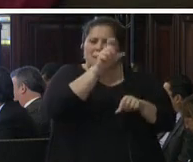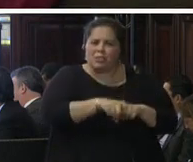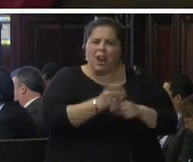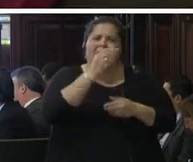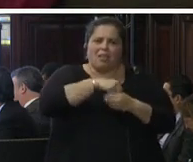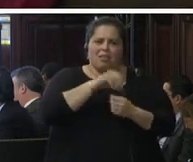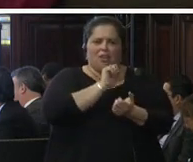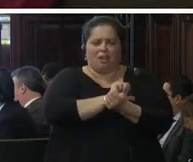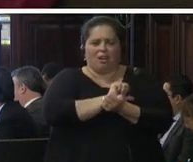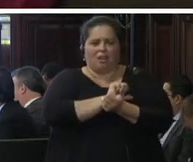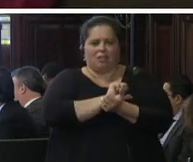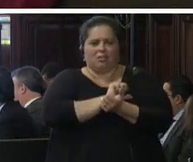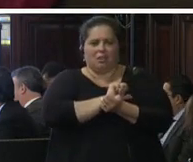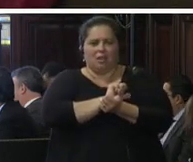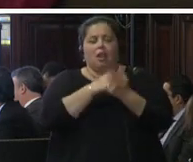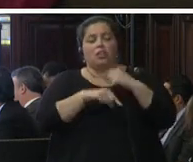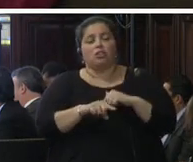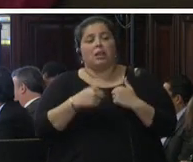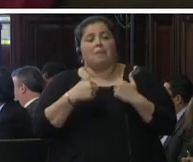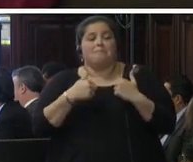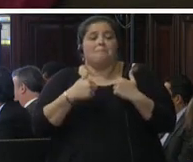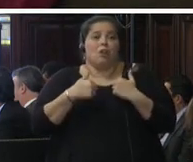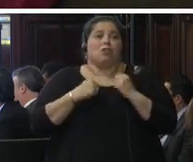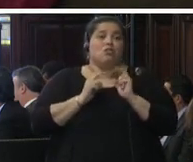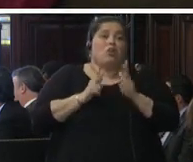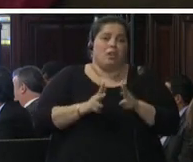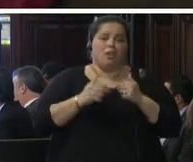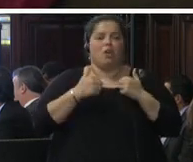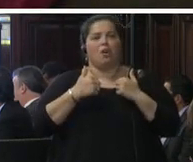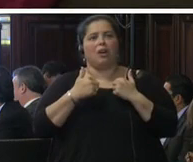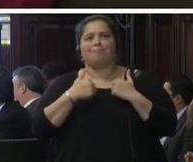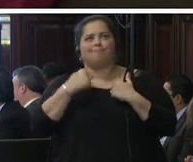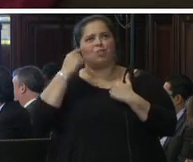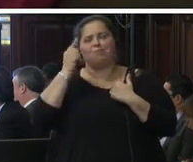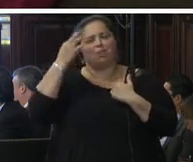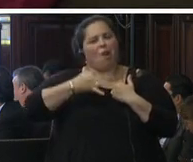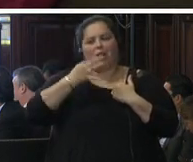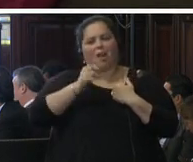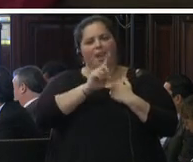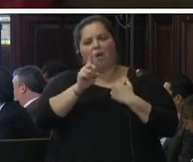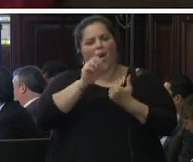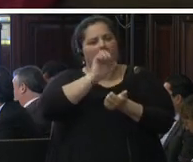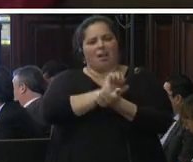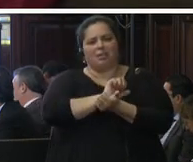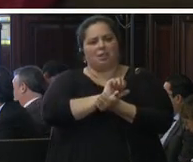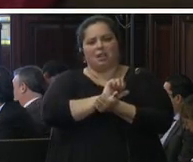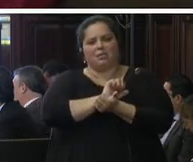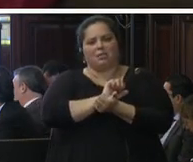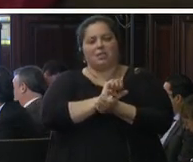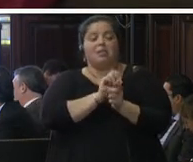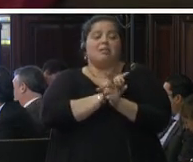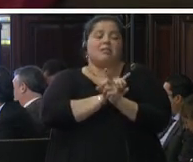my voice is I don't believe in prisons and certainly I don't believe in preventive pretrial